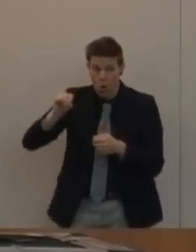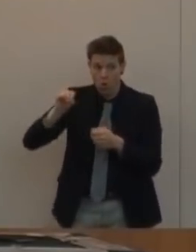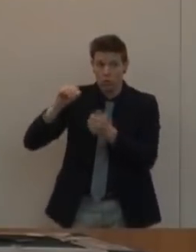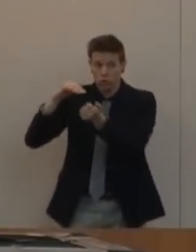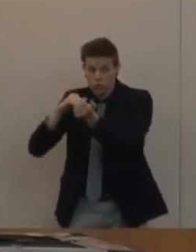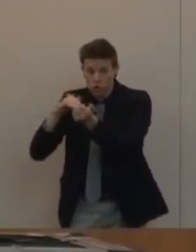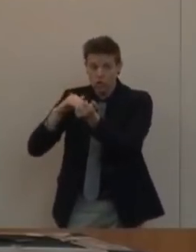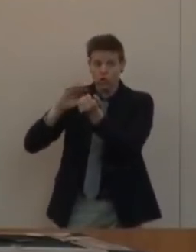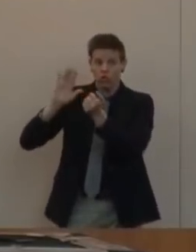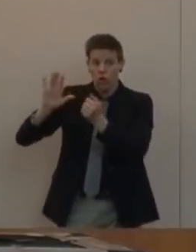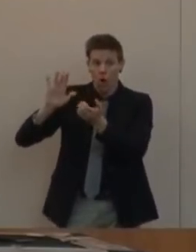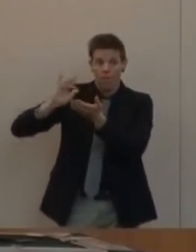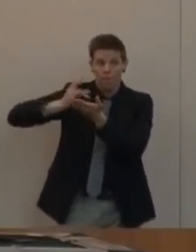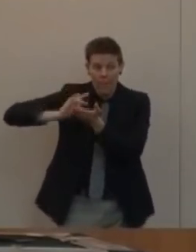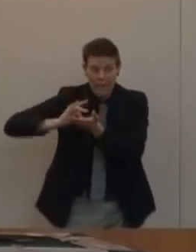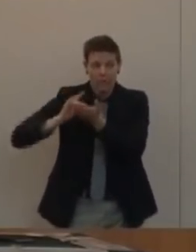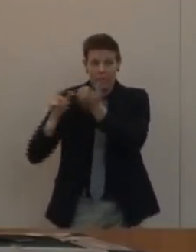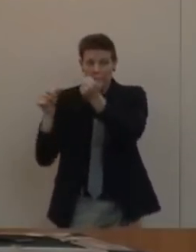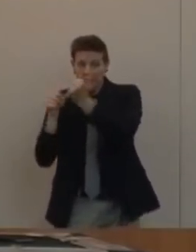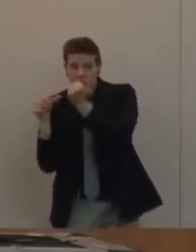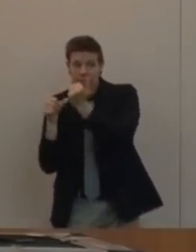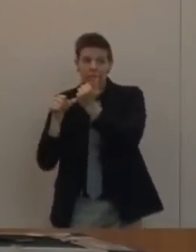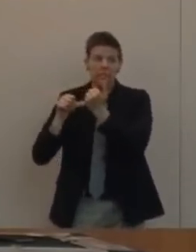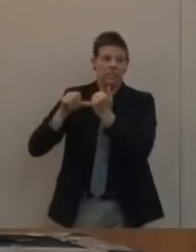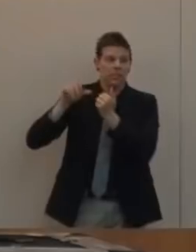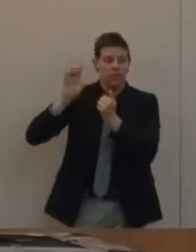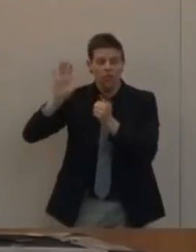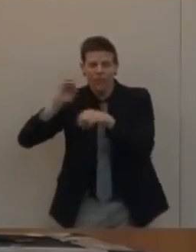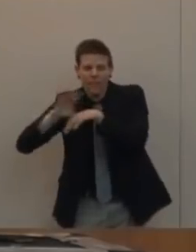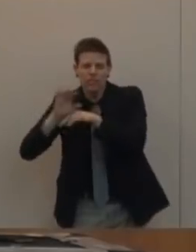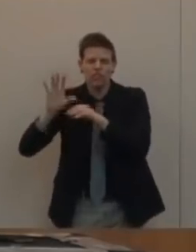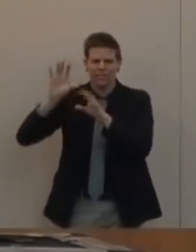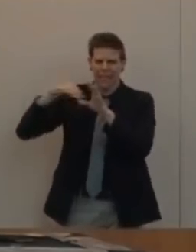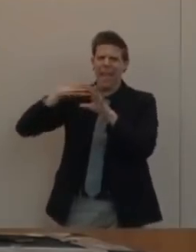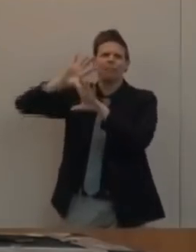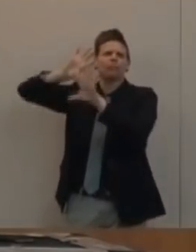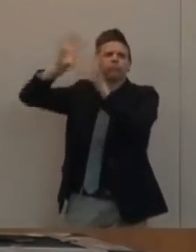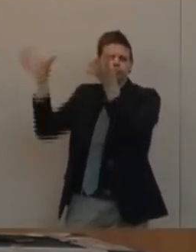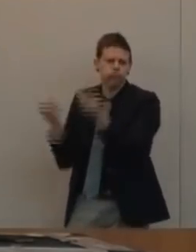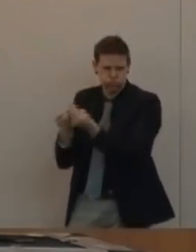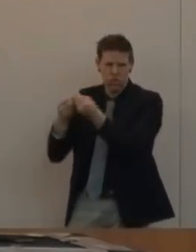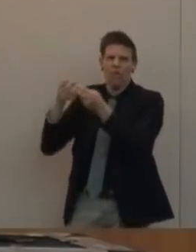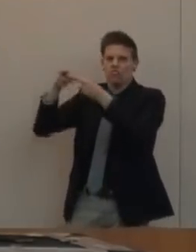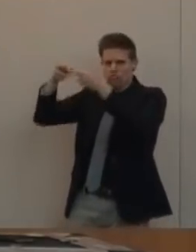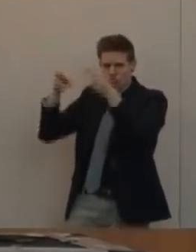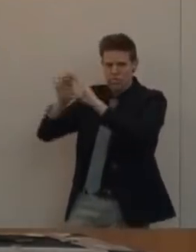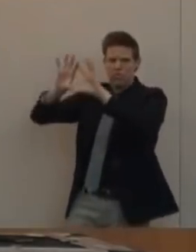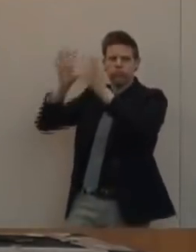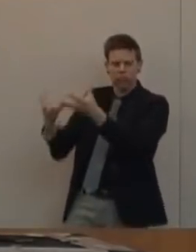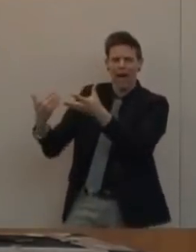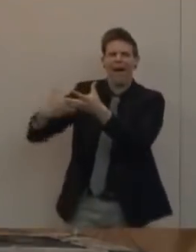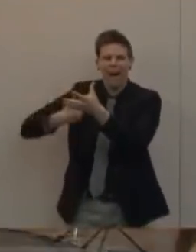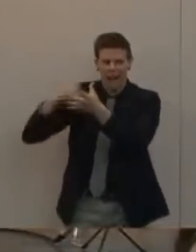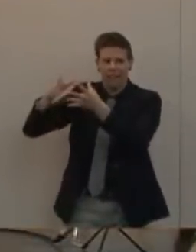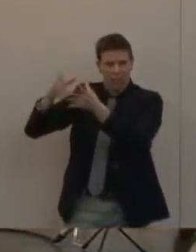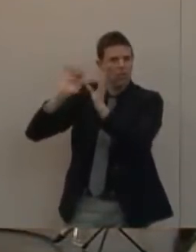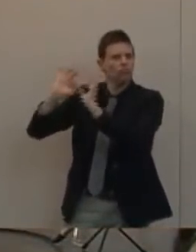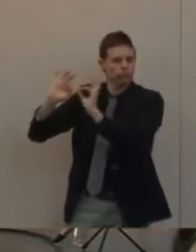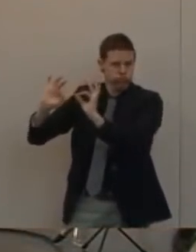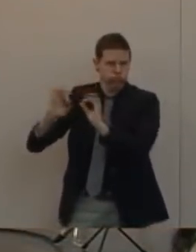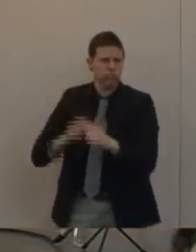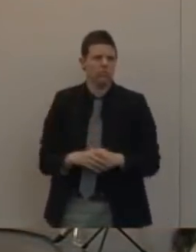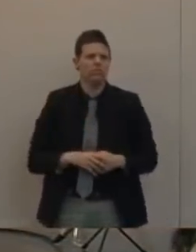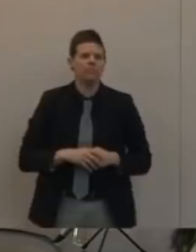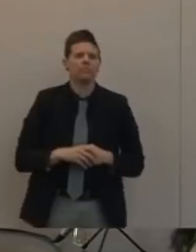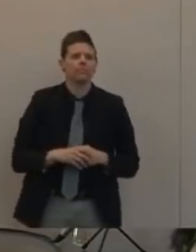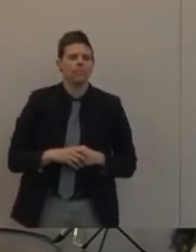assistants or a medical advisory team in the state, which has regional representation. Did I miss anything, Doctor? Governor, no, but I would just